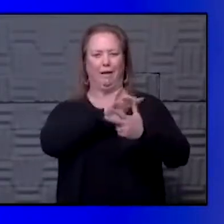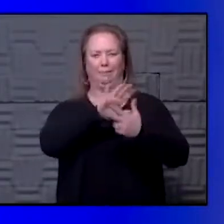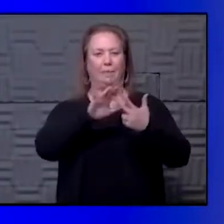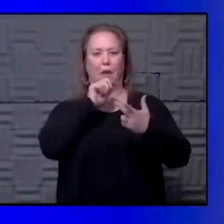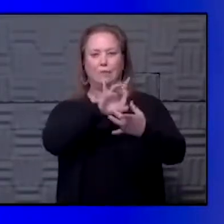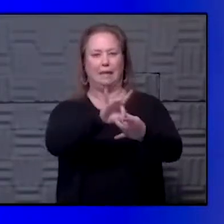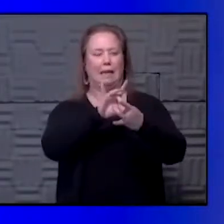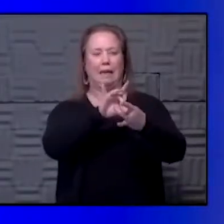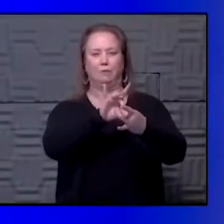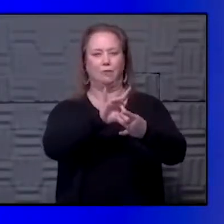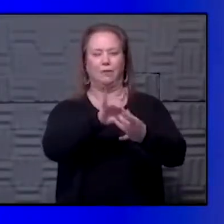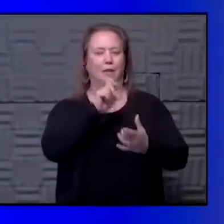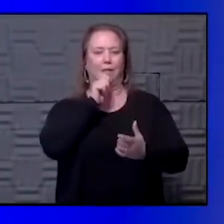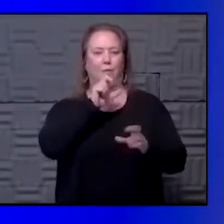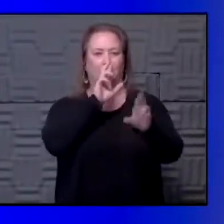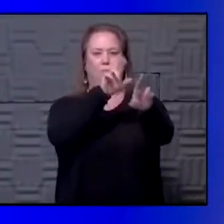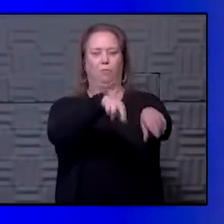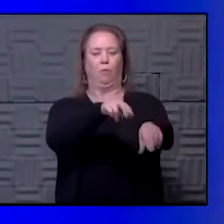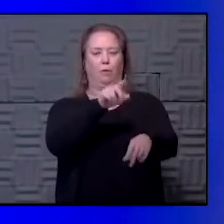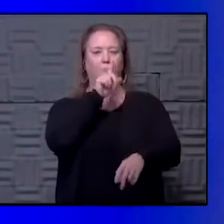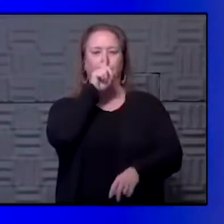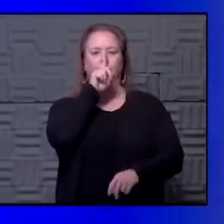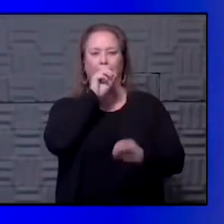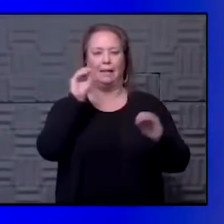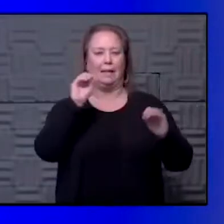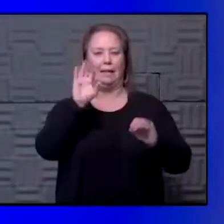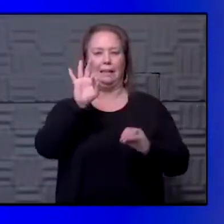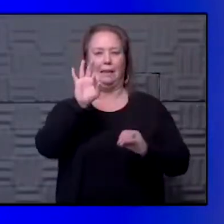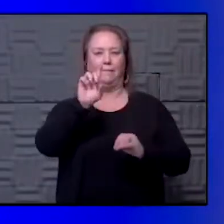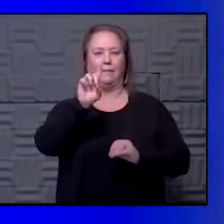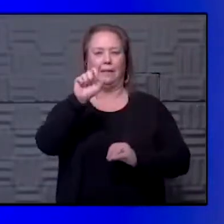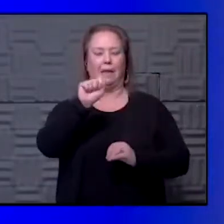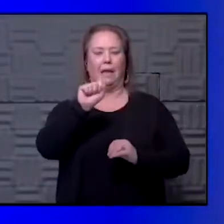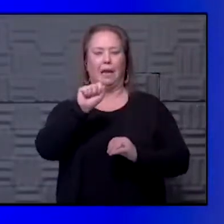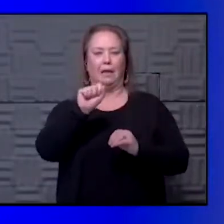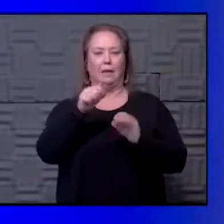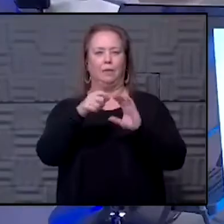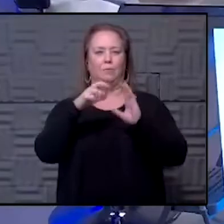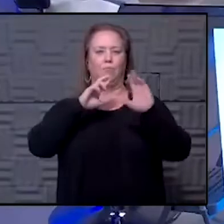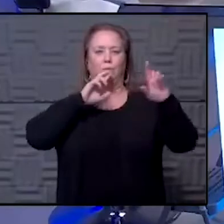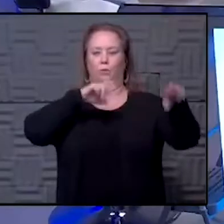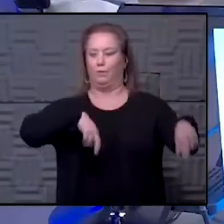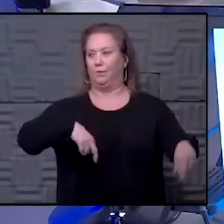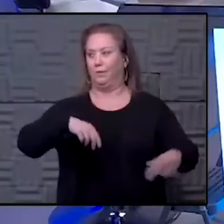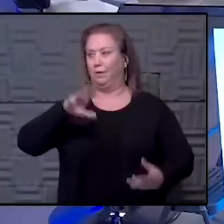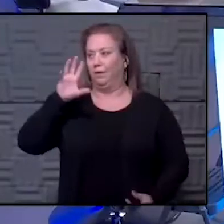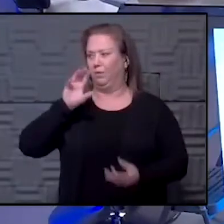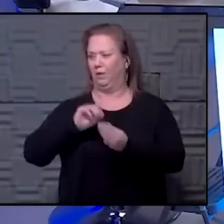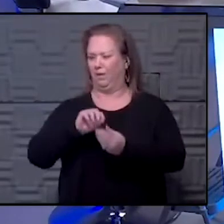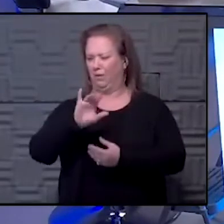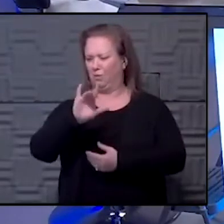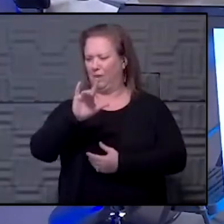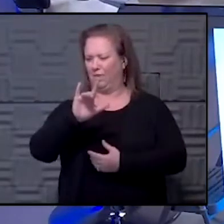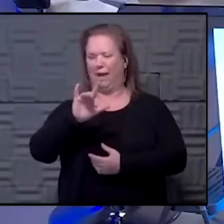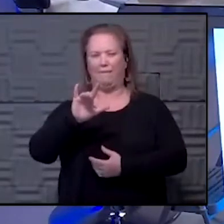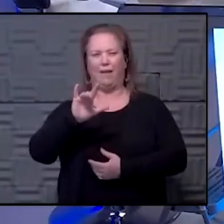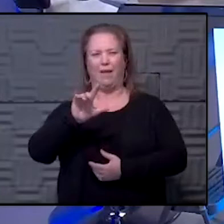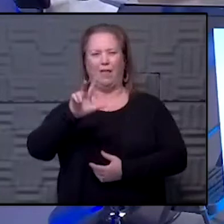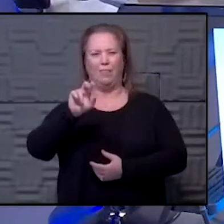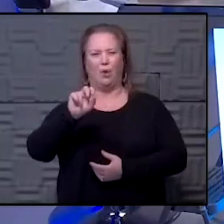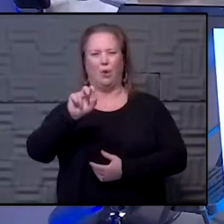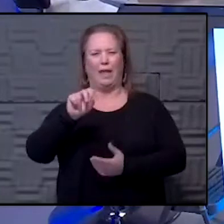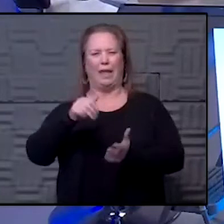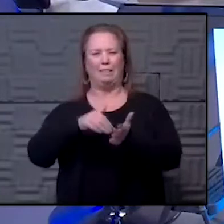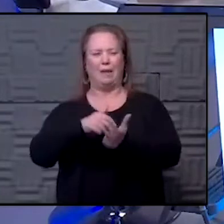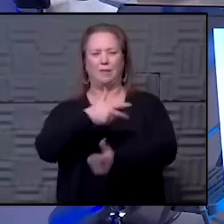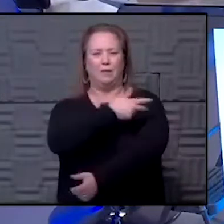I don't believe that was ever reported in any of the Moderna or Pfizer FDA briefs. We've given like 25,000 Yeah. doses or more, maybe 30,000 by now,